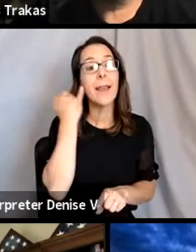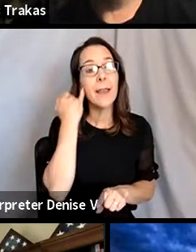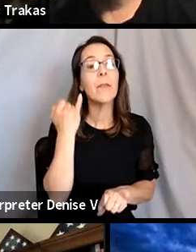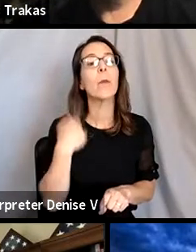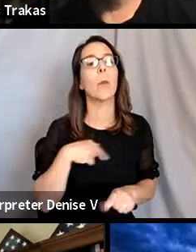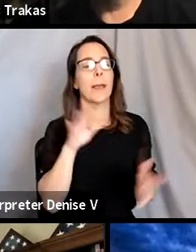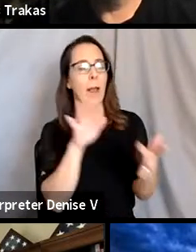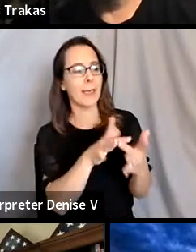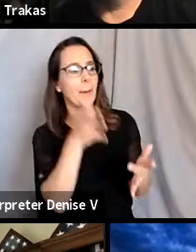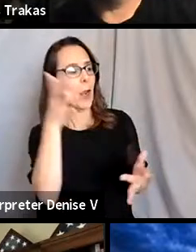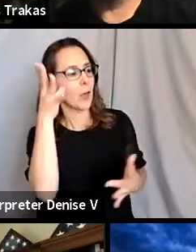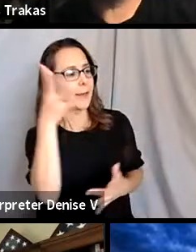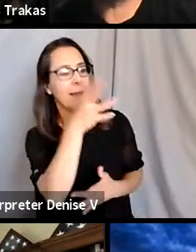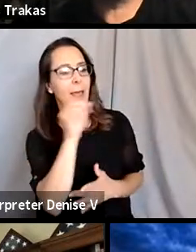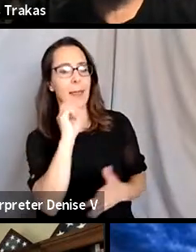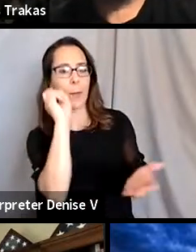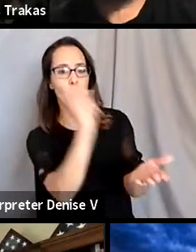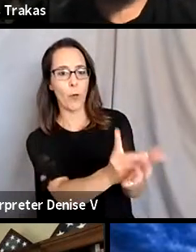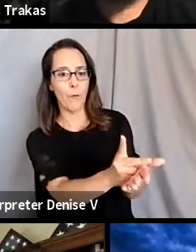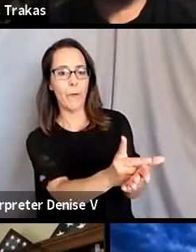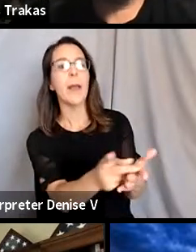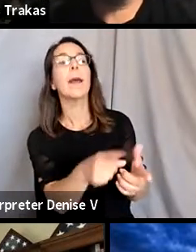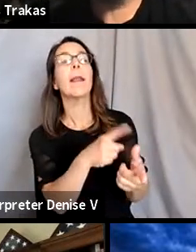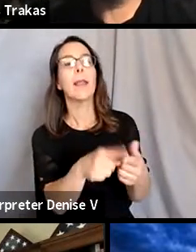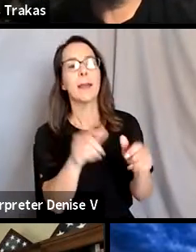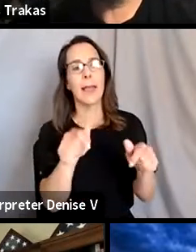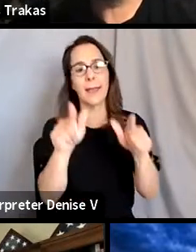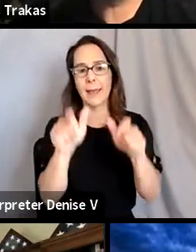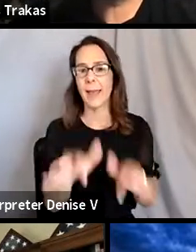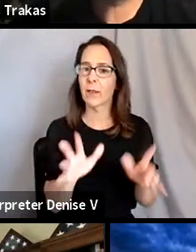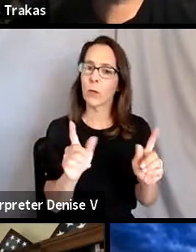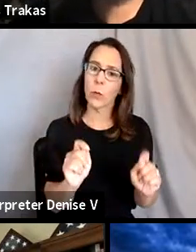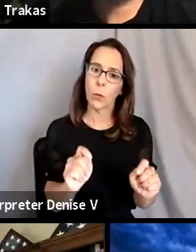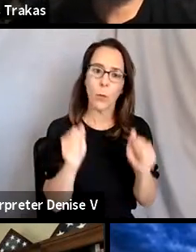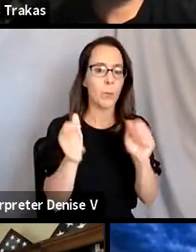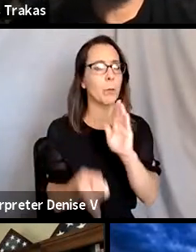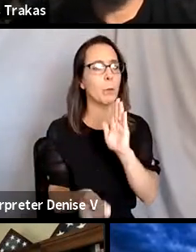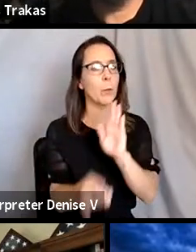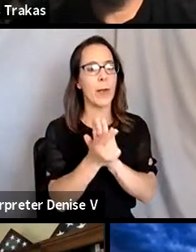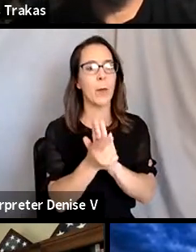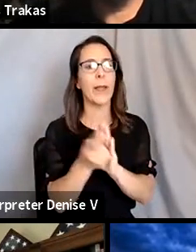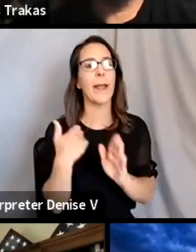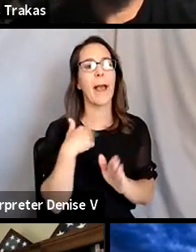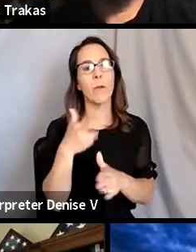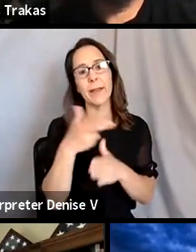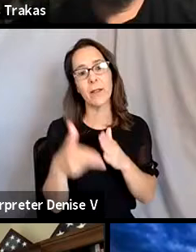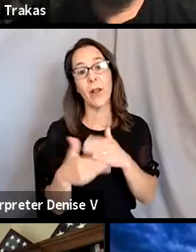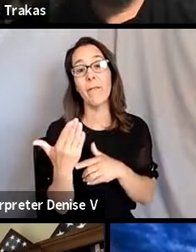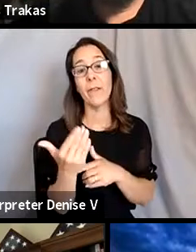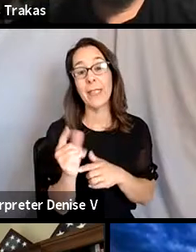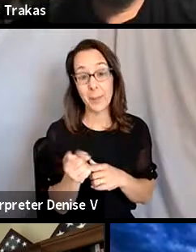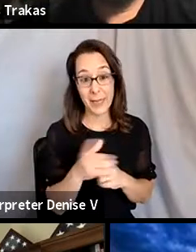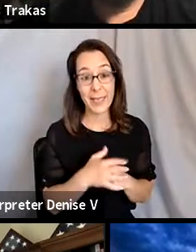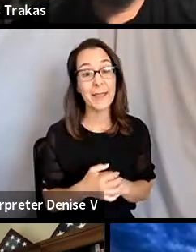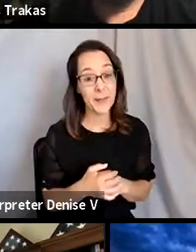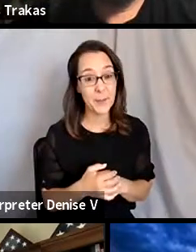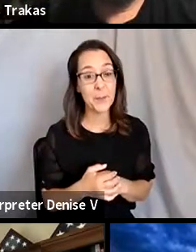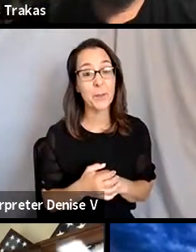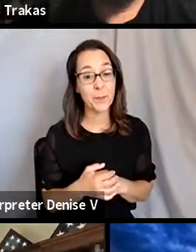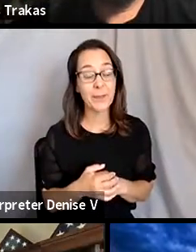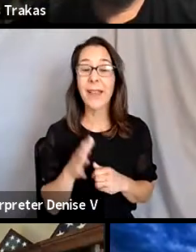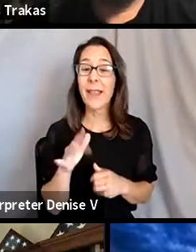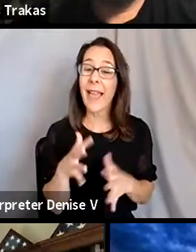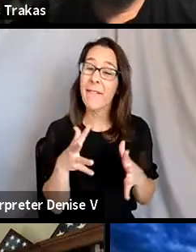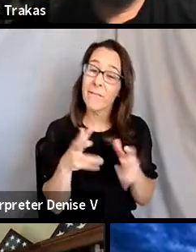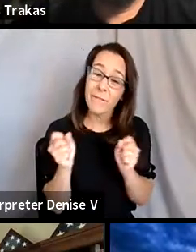contacted and gives obviously their approval. They can actually be tested right away. And we can have those results within 15 minutes. And that helps us, those rapid tests